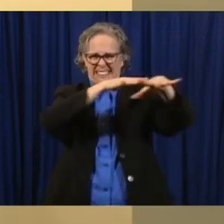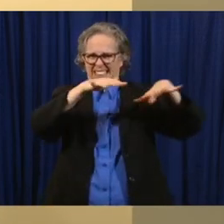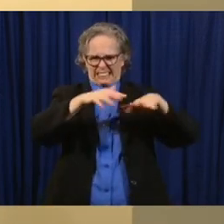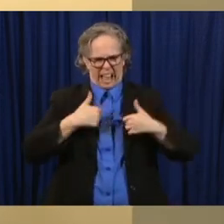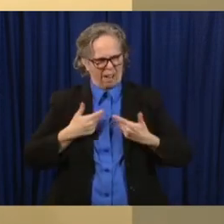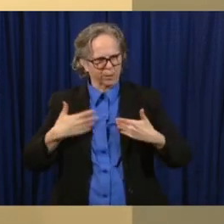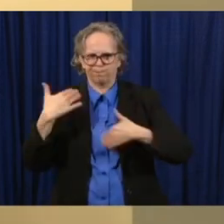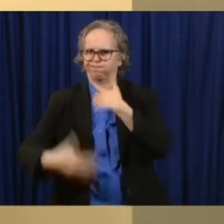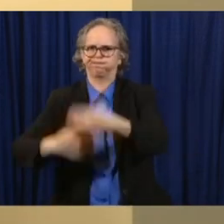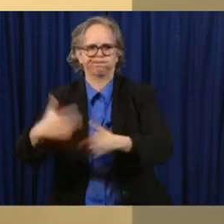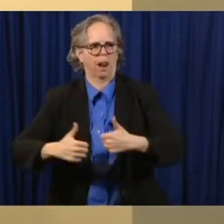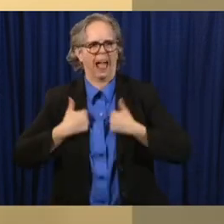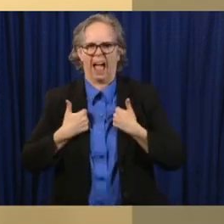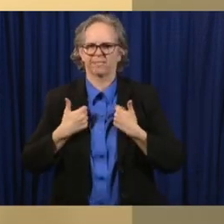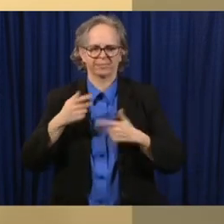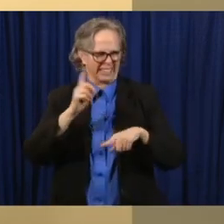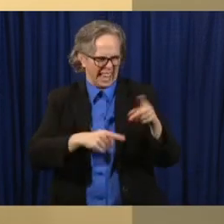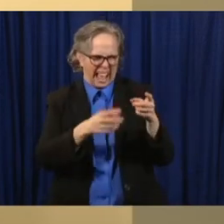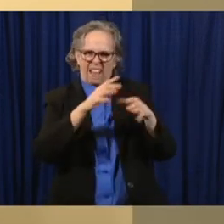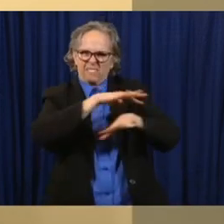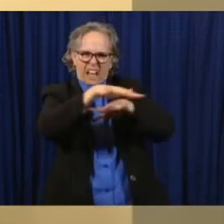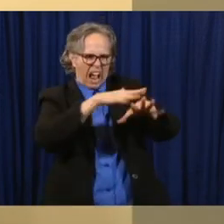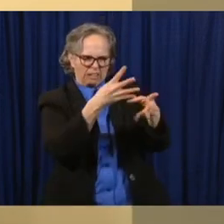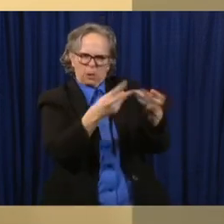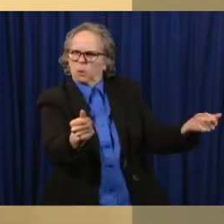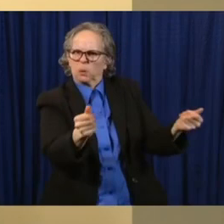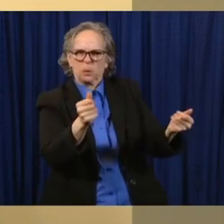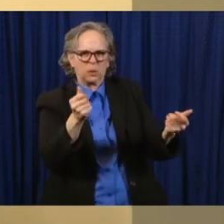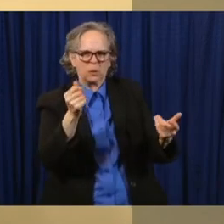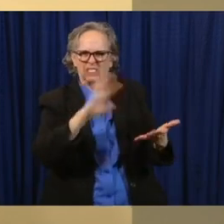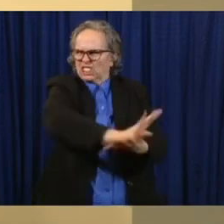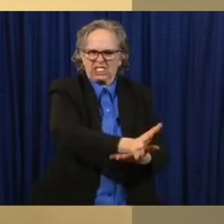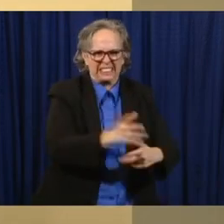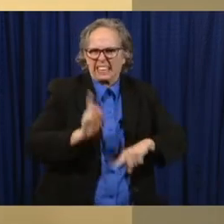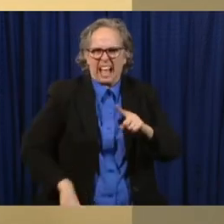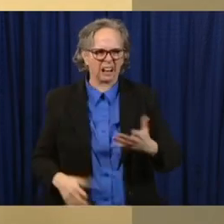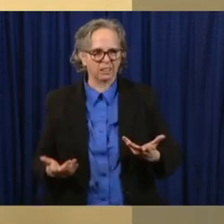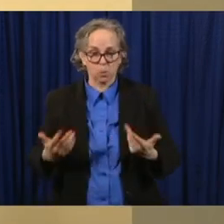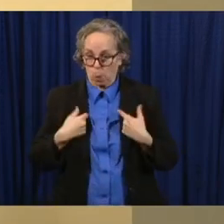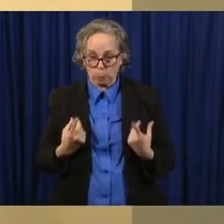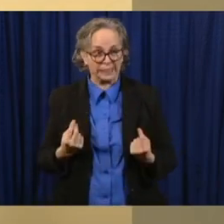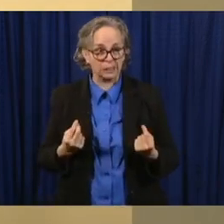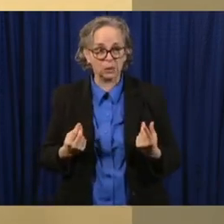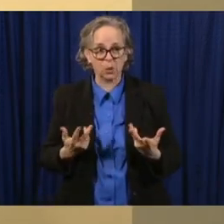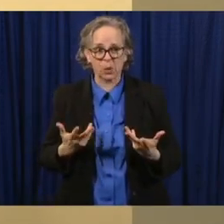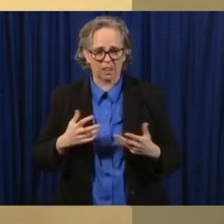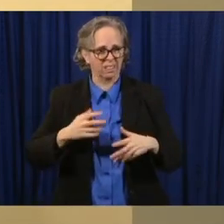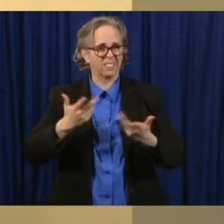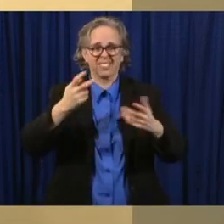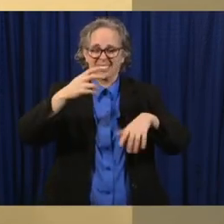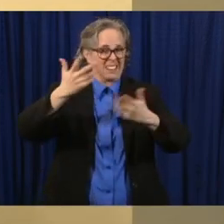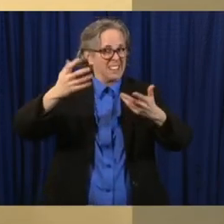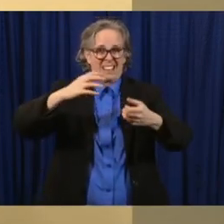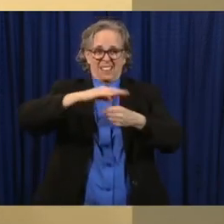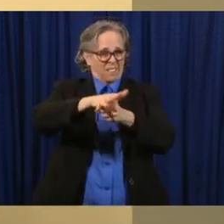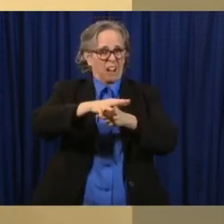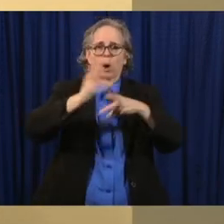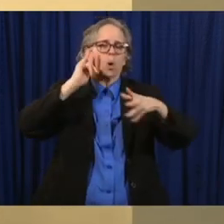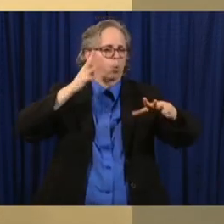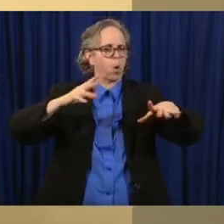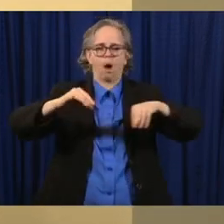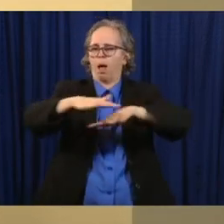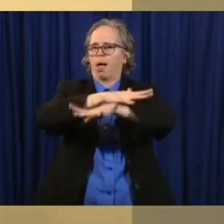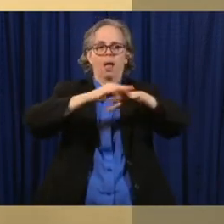bottle. Whether we have orders or not orders, whatever we do, the virus is spreading amongst us. Even the best estimates